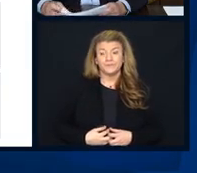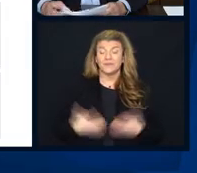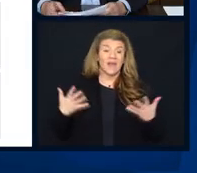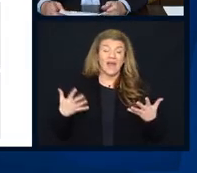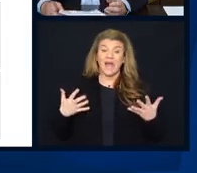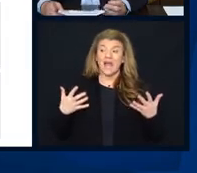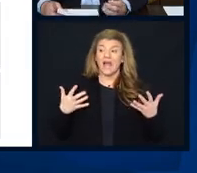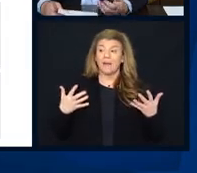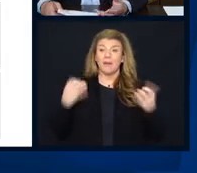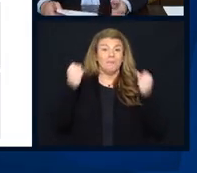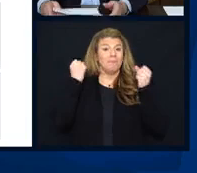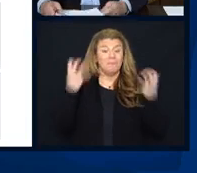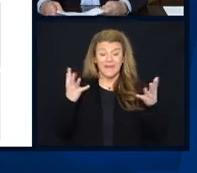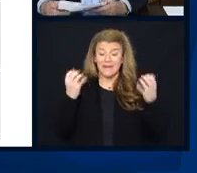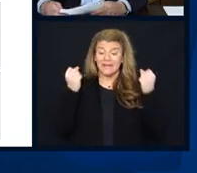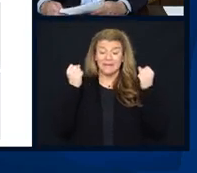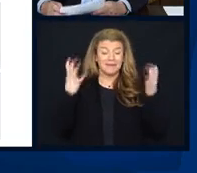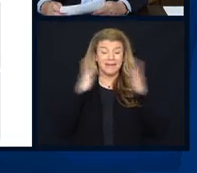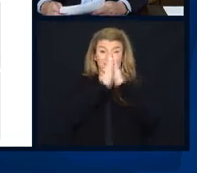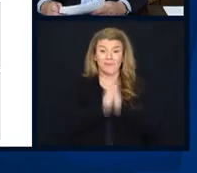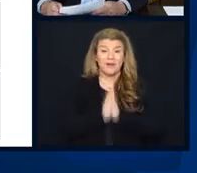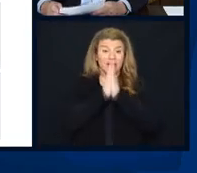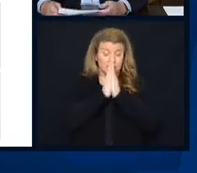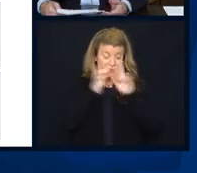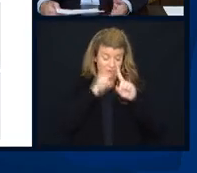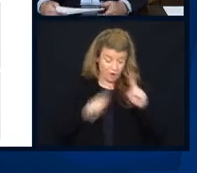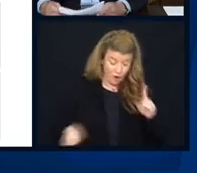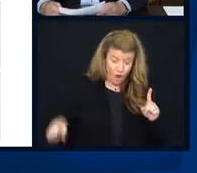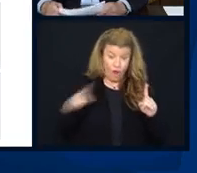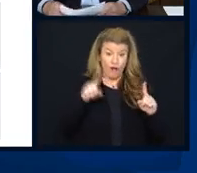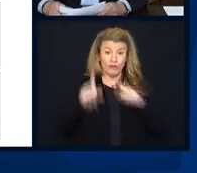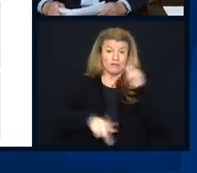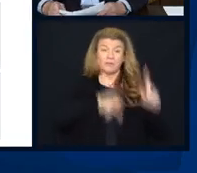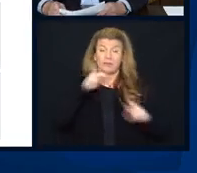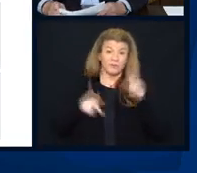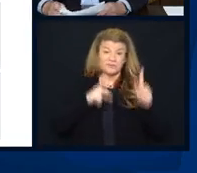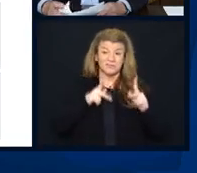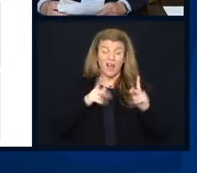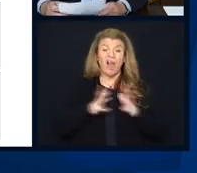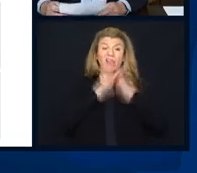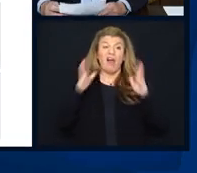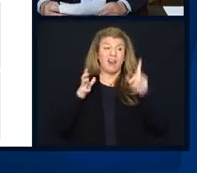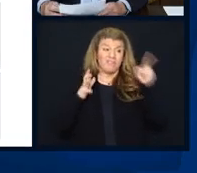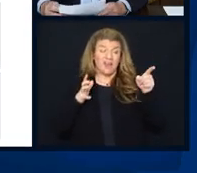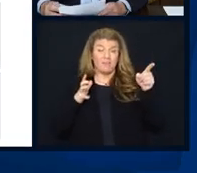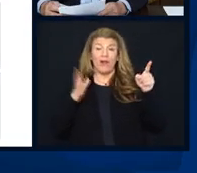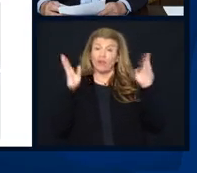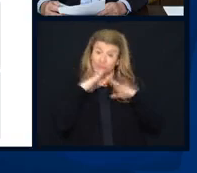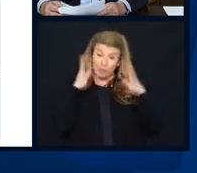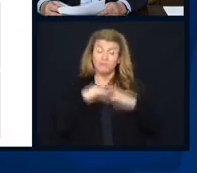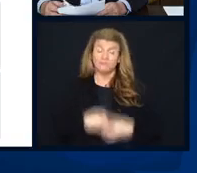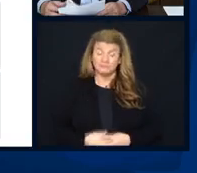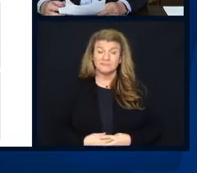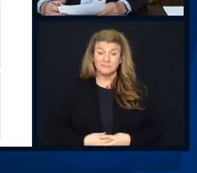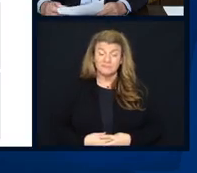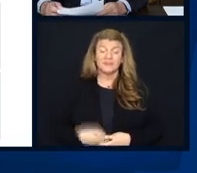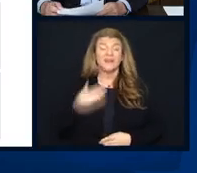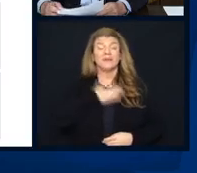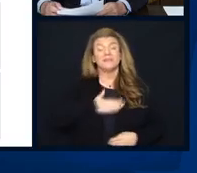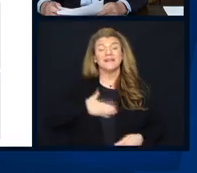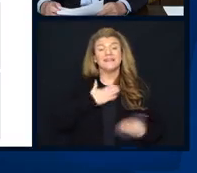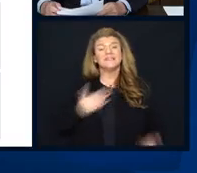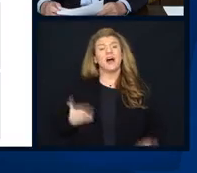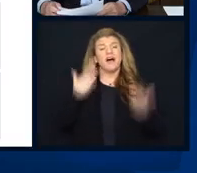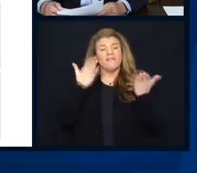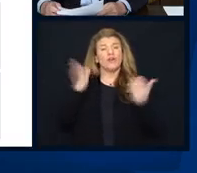many, many prayers for all those folks. A lot of those folks are in real trouble. You know, please offer up your